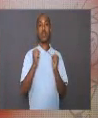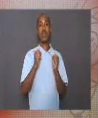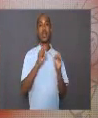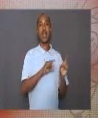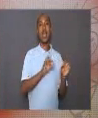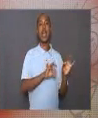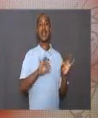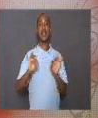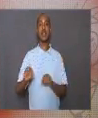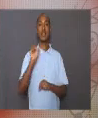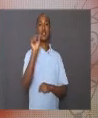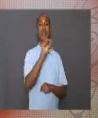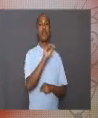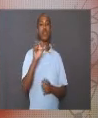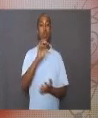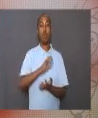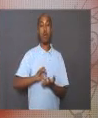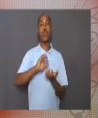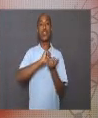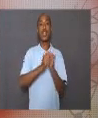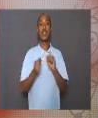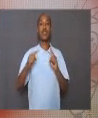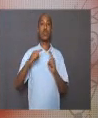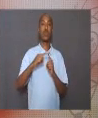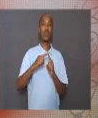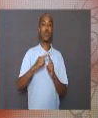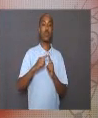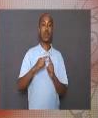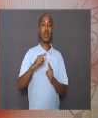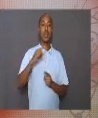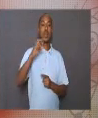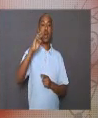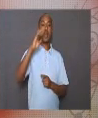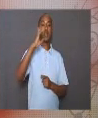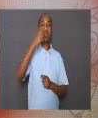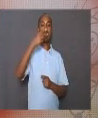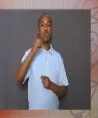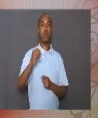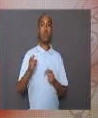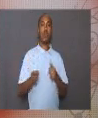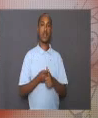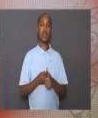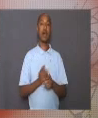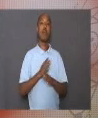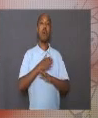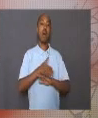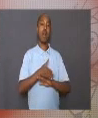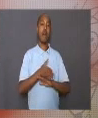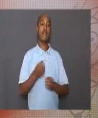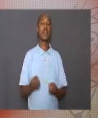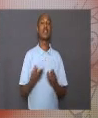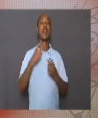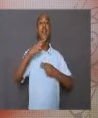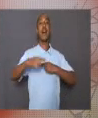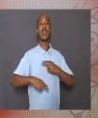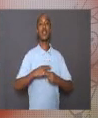Therefore, the compound changes to an aldehyde first and then a further